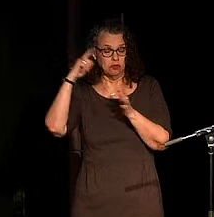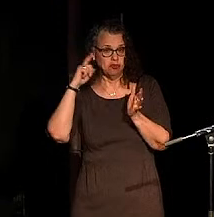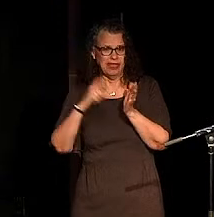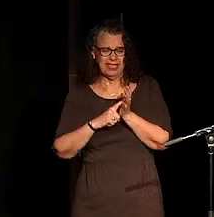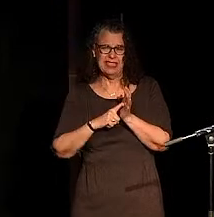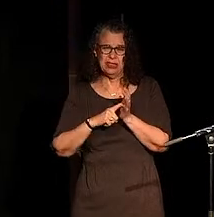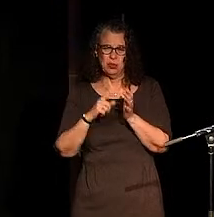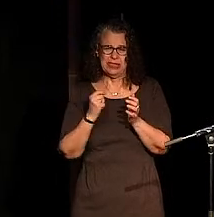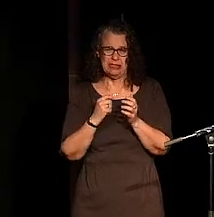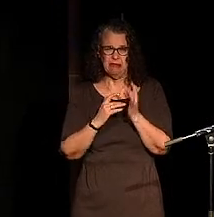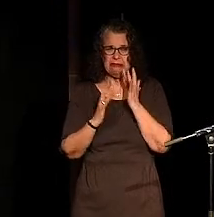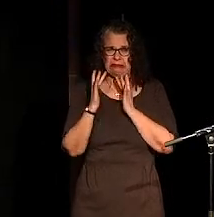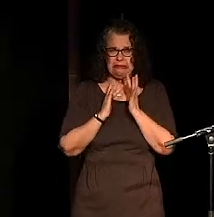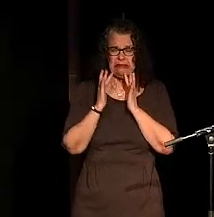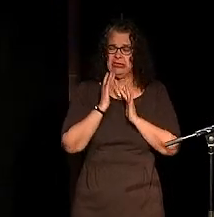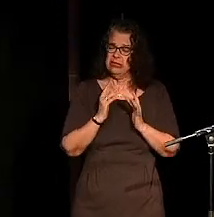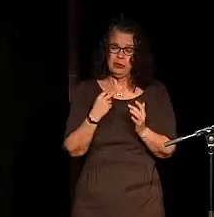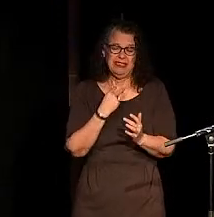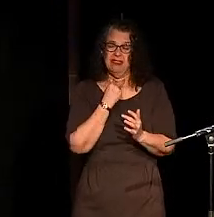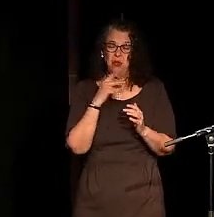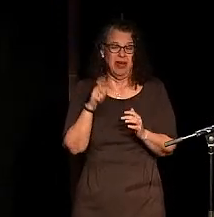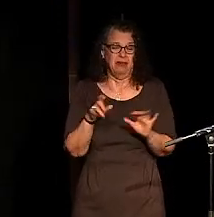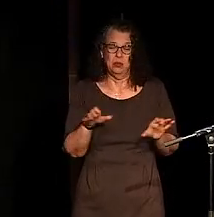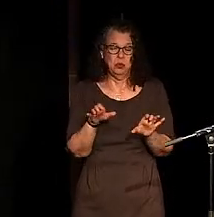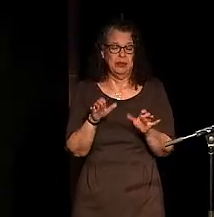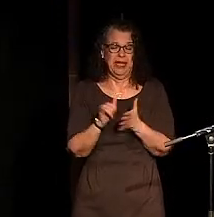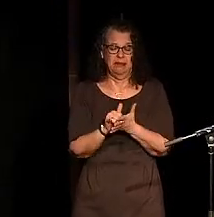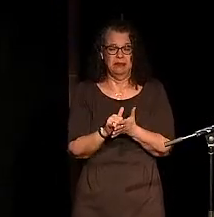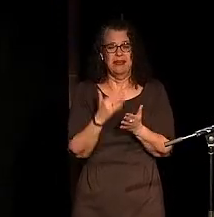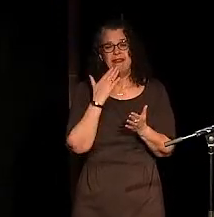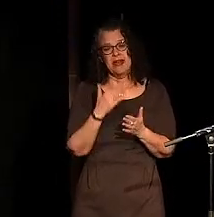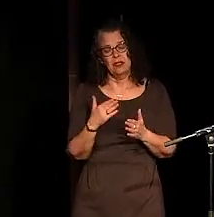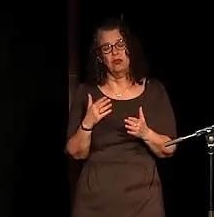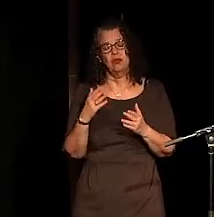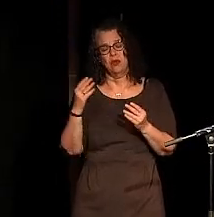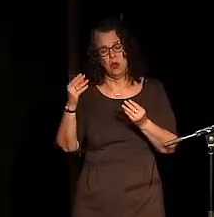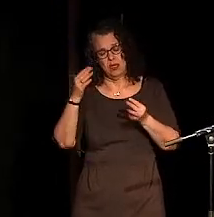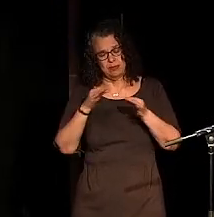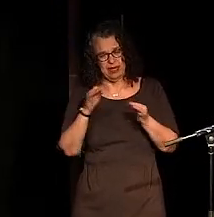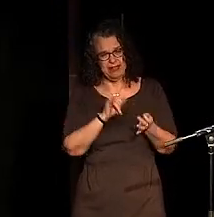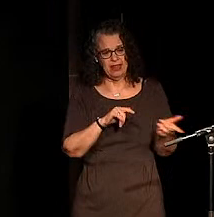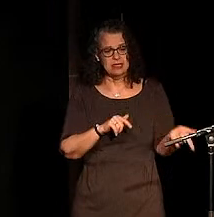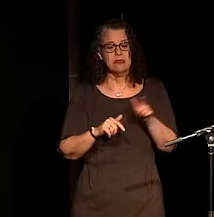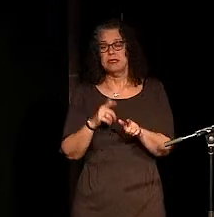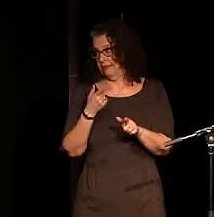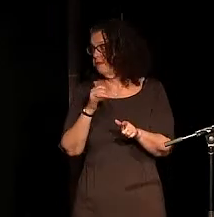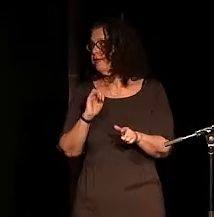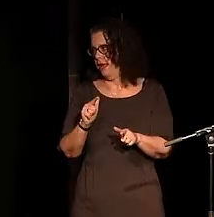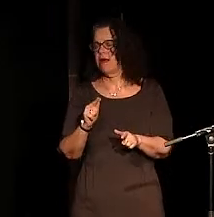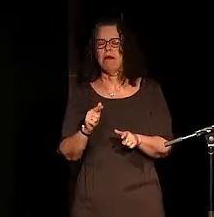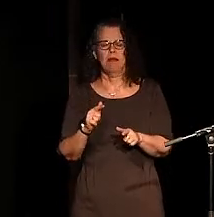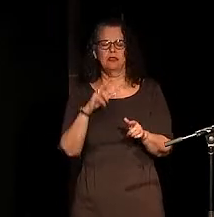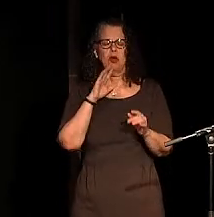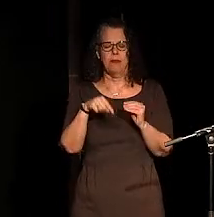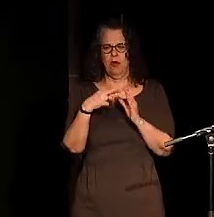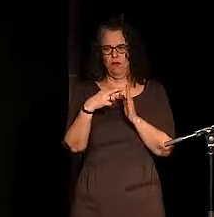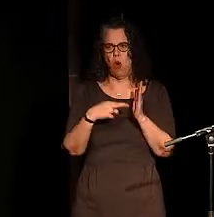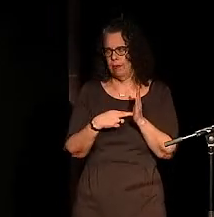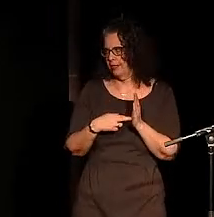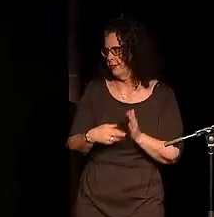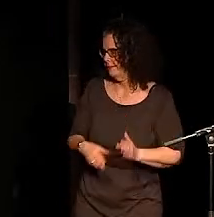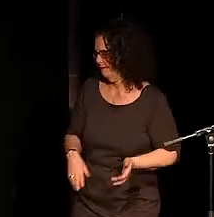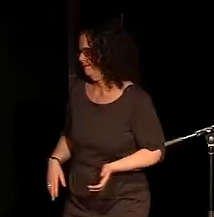belt tightening that we have no choice but to do. And thank you. Thanks for shedding some light on that. Let's move over to Gail and talk a little bit about enrollment.